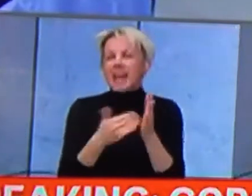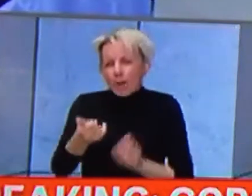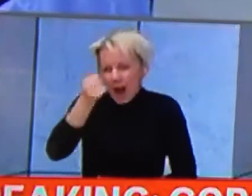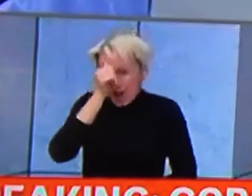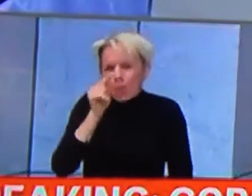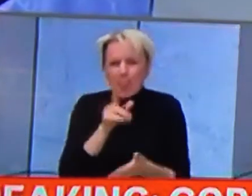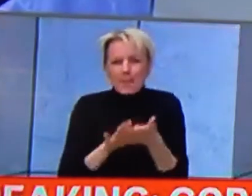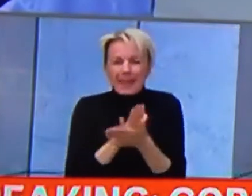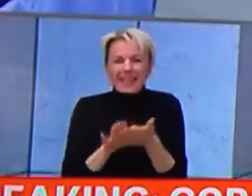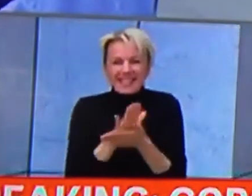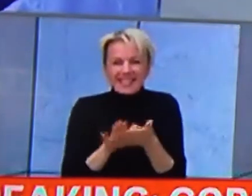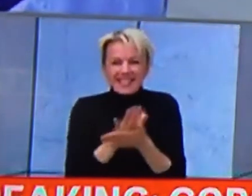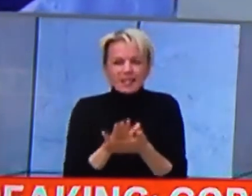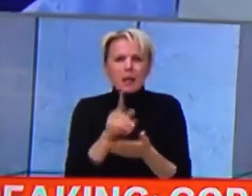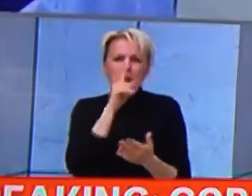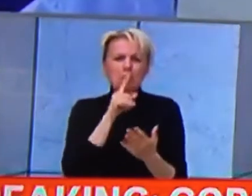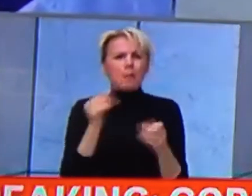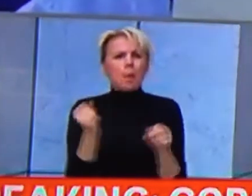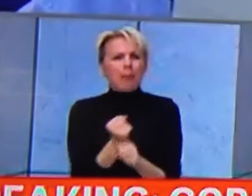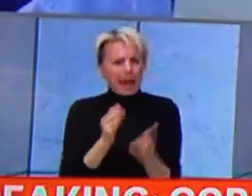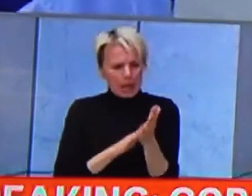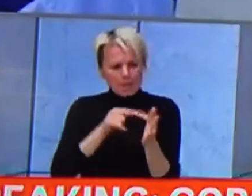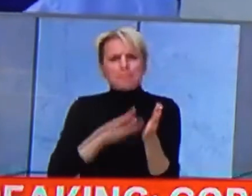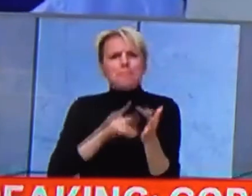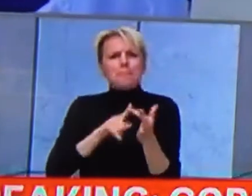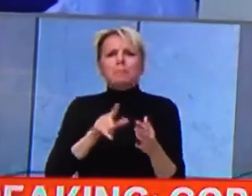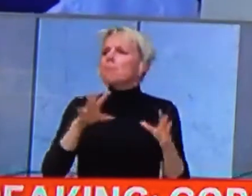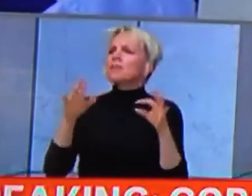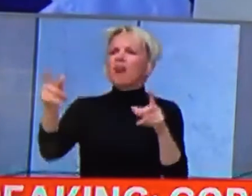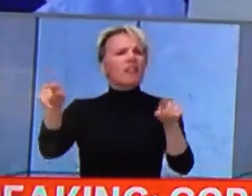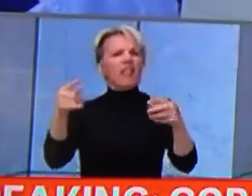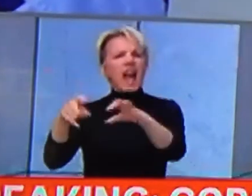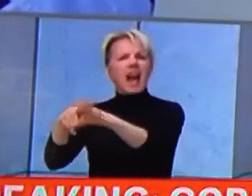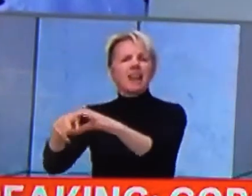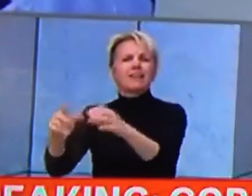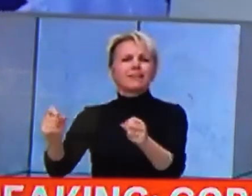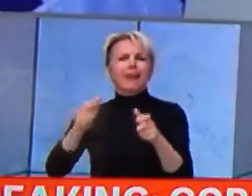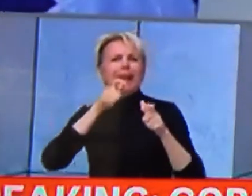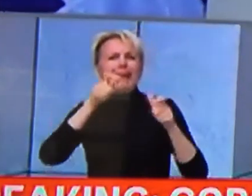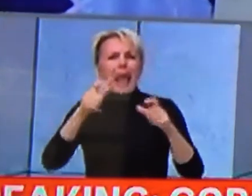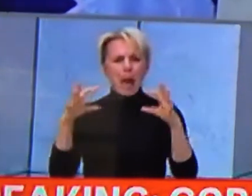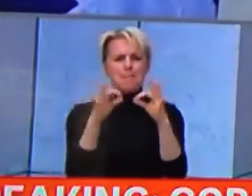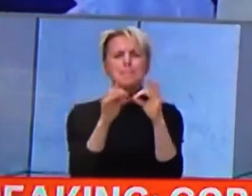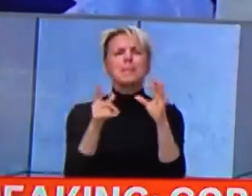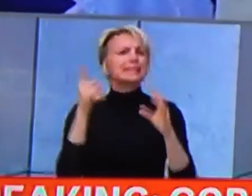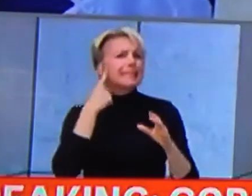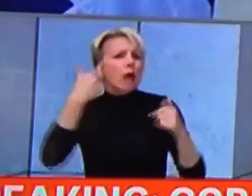pleased to know. All the memes that people have put together. It's bar, is it? I'll get the pronunciation. Thank you, Sam made it.